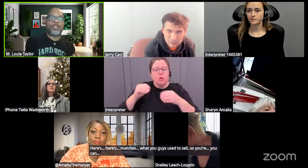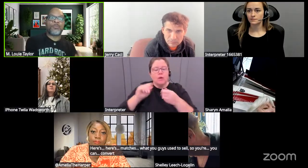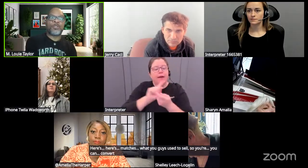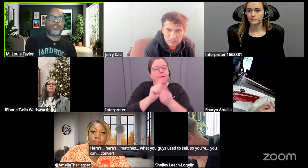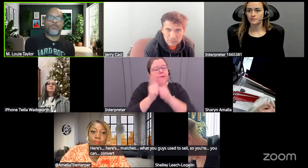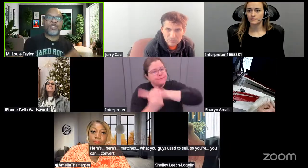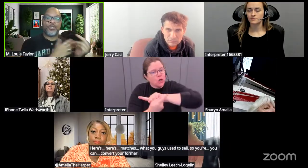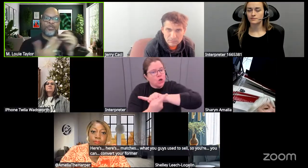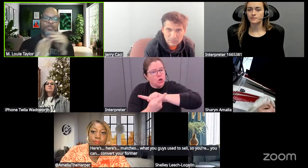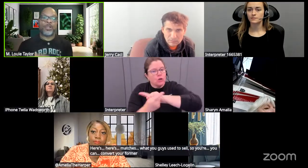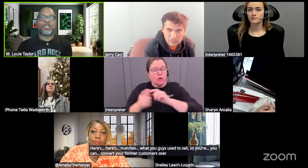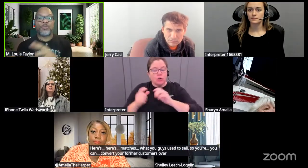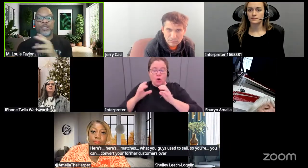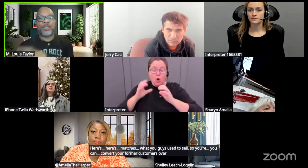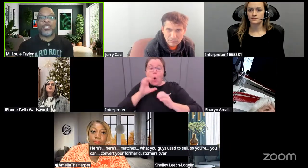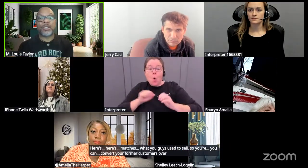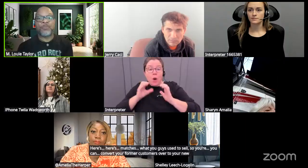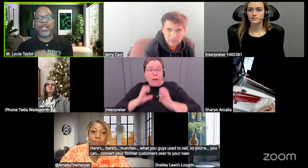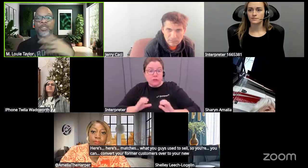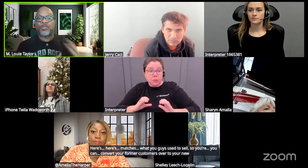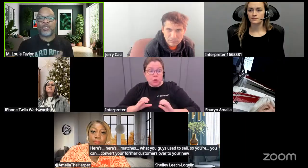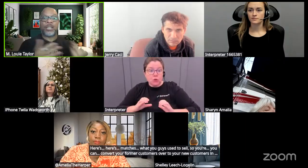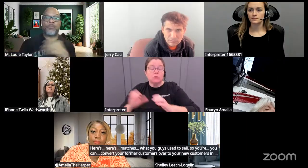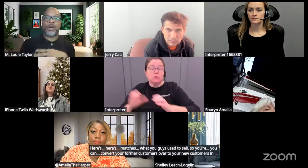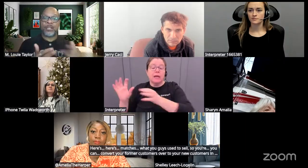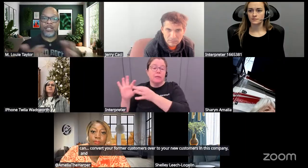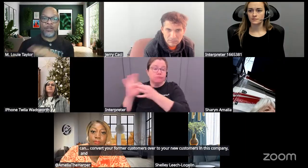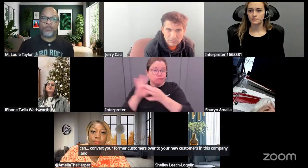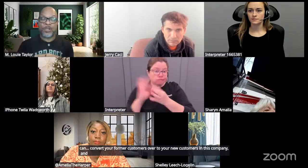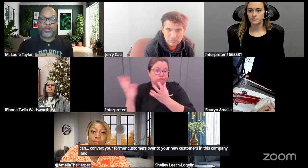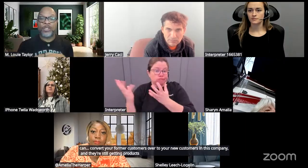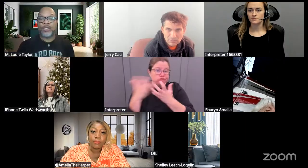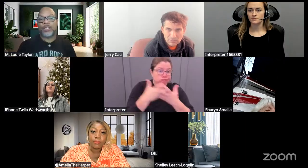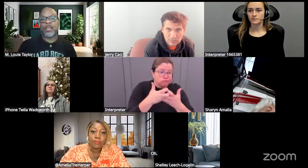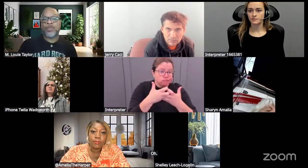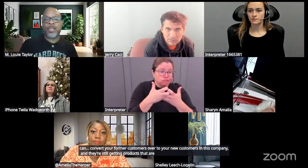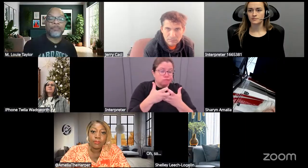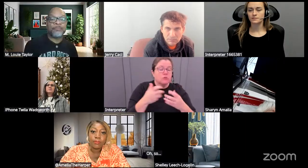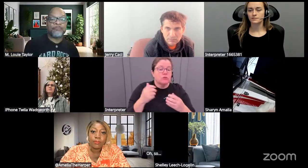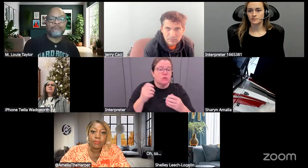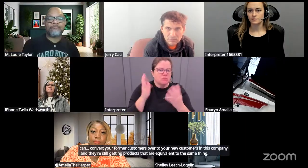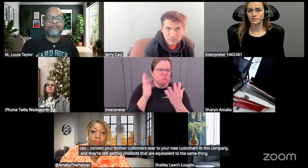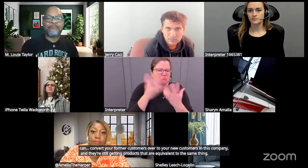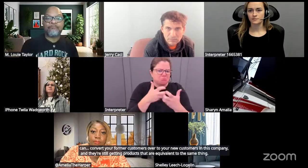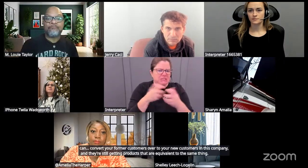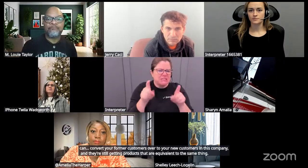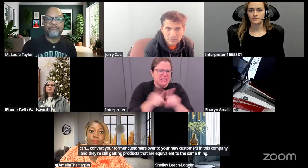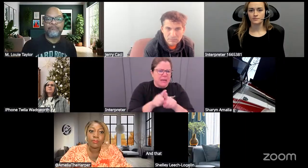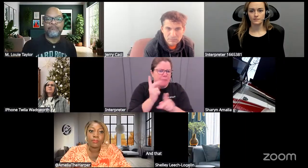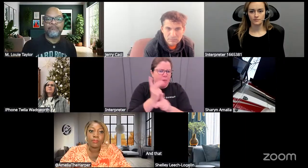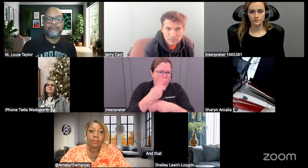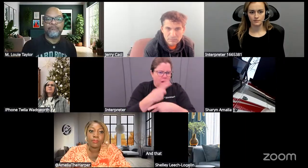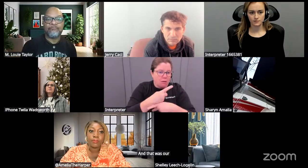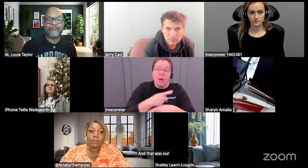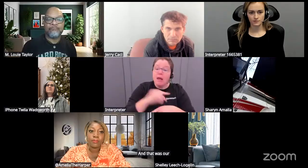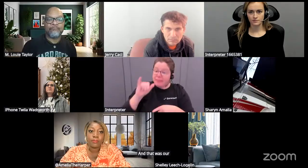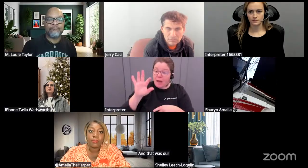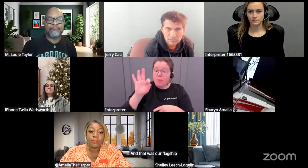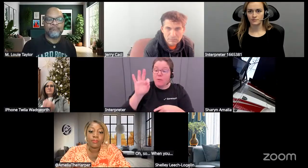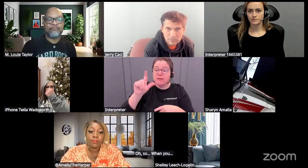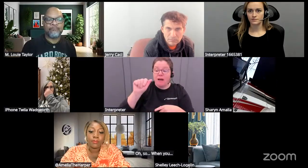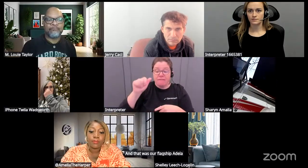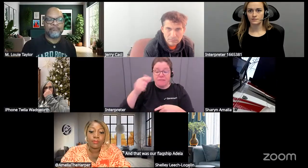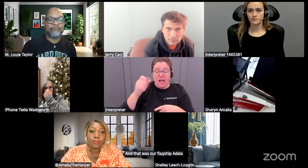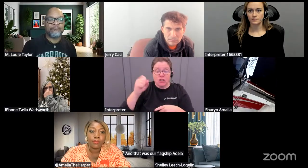former customers over to your new customers in this company, and they're still oh. getting products that are equivalent to the same thing." And that When was you- our flagship, Adela, for